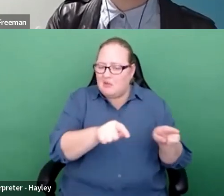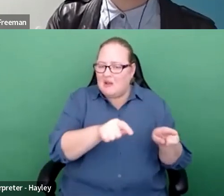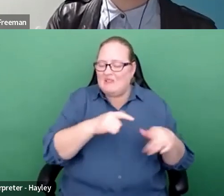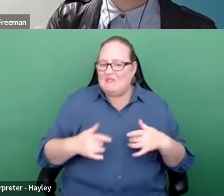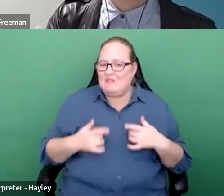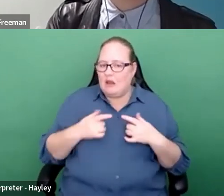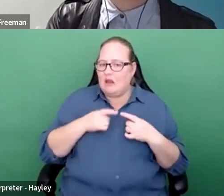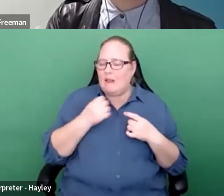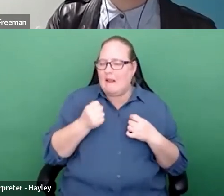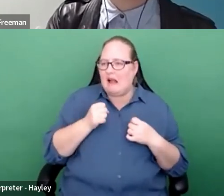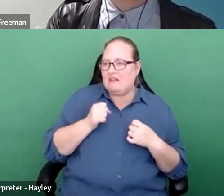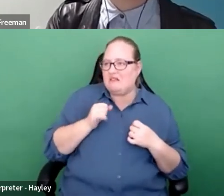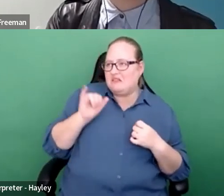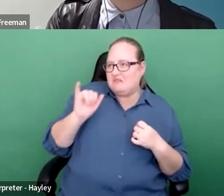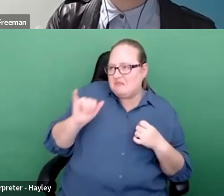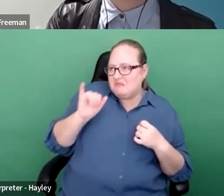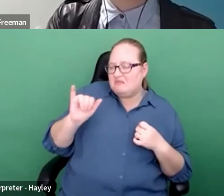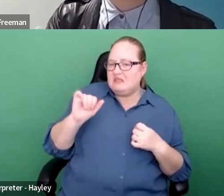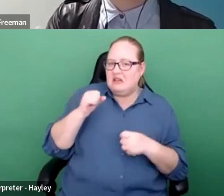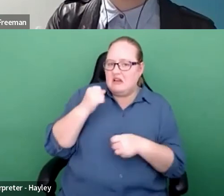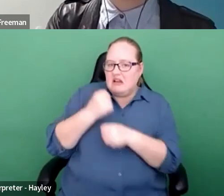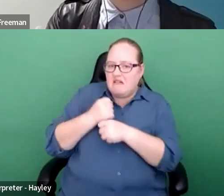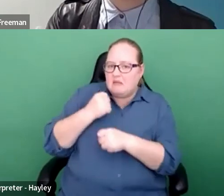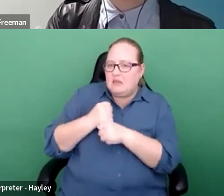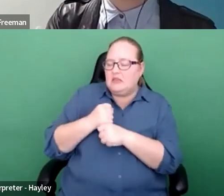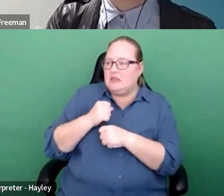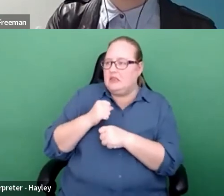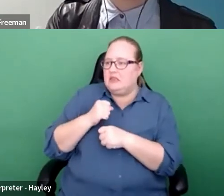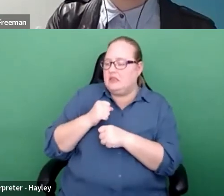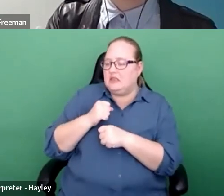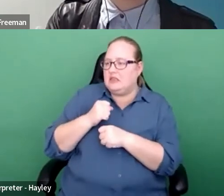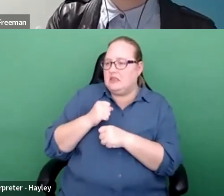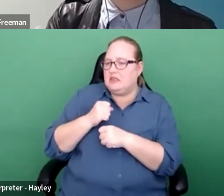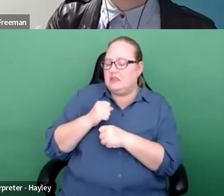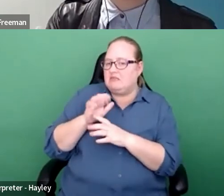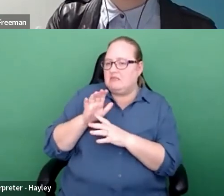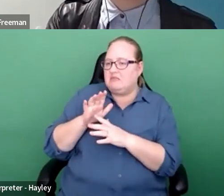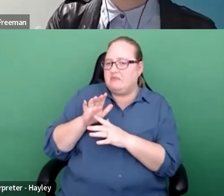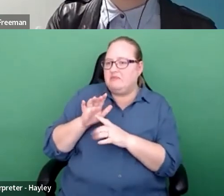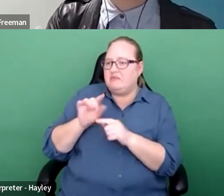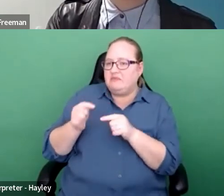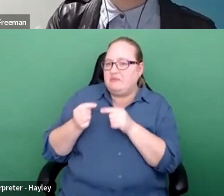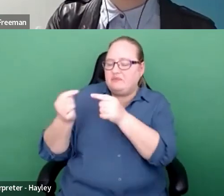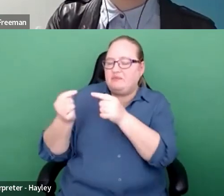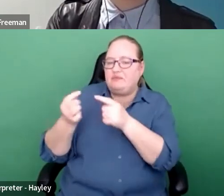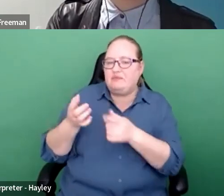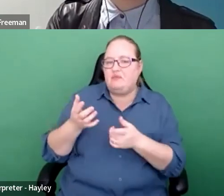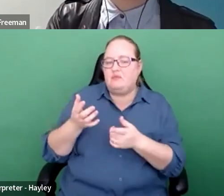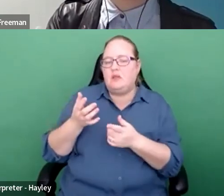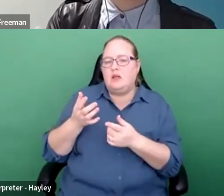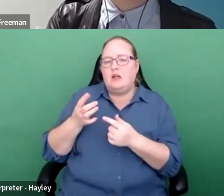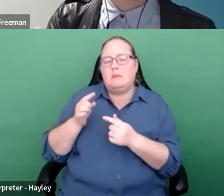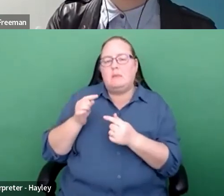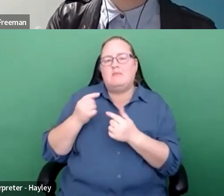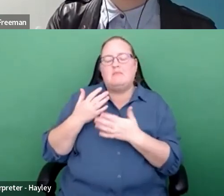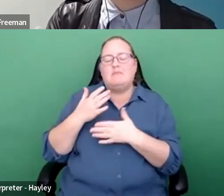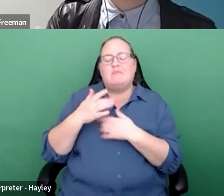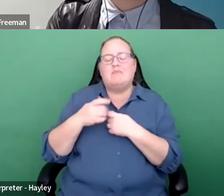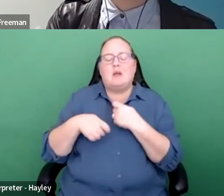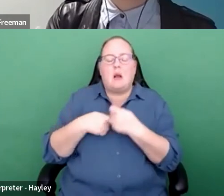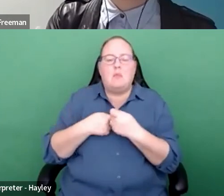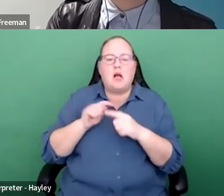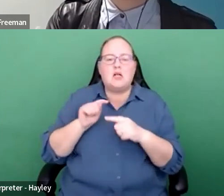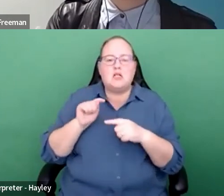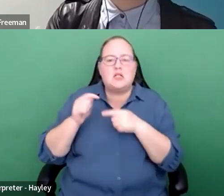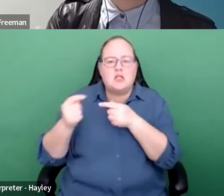and distrust towards the state, and sort of leads to this like vicious cycle in which the state